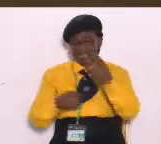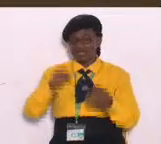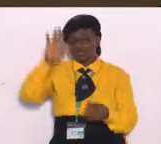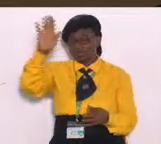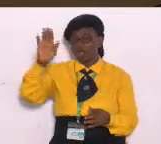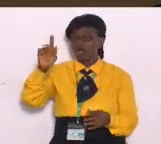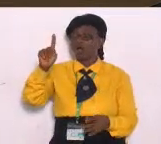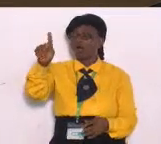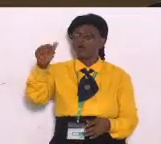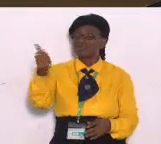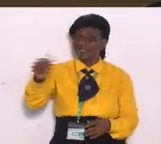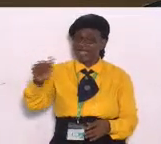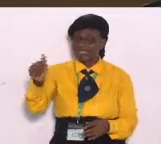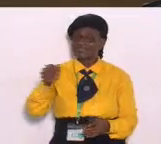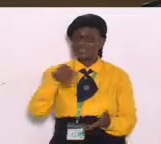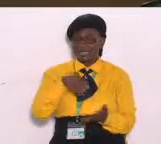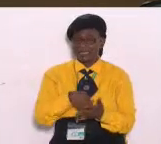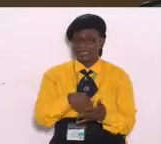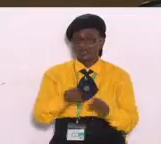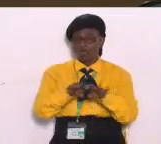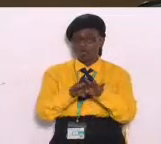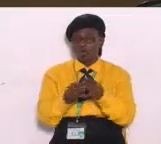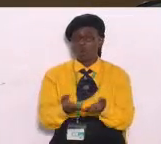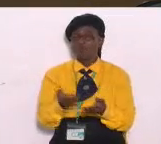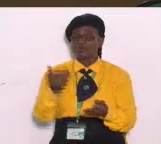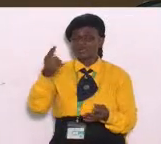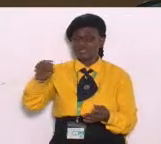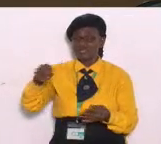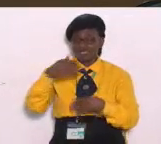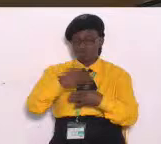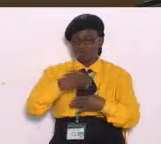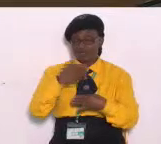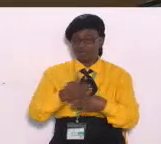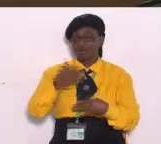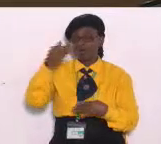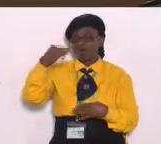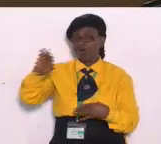Open the windows of heaven wide over me.